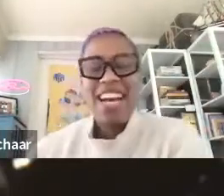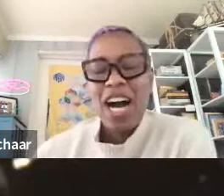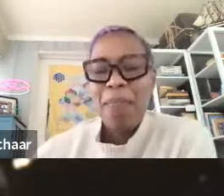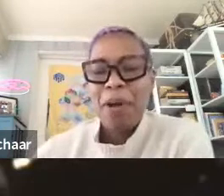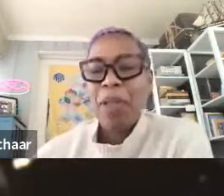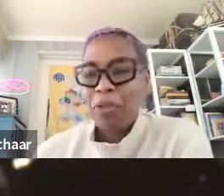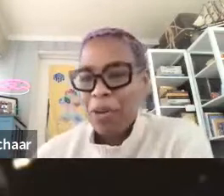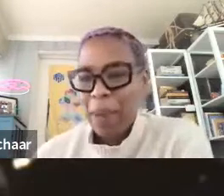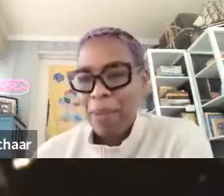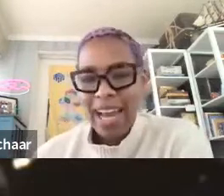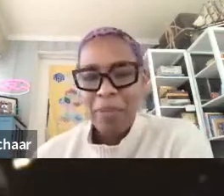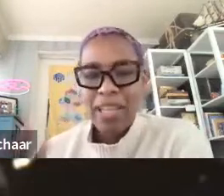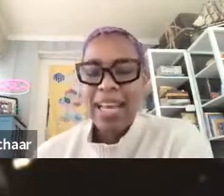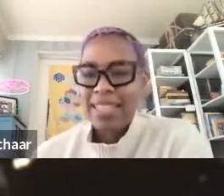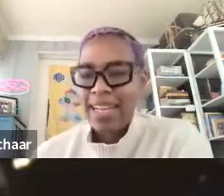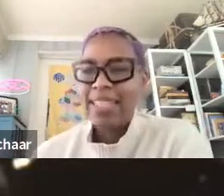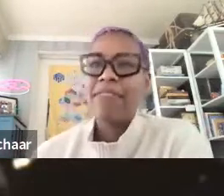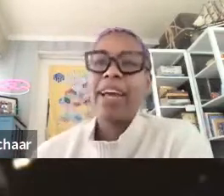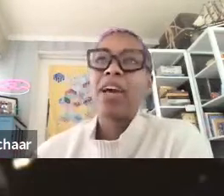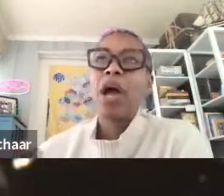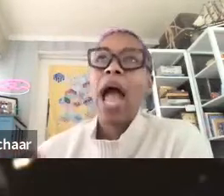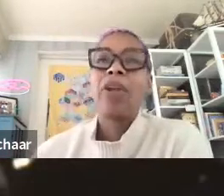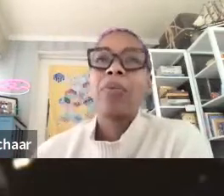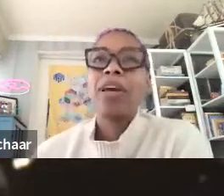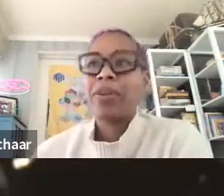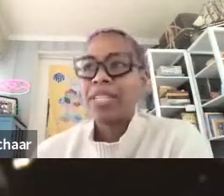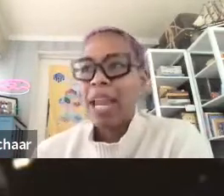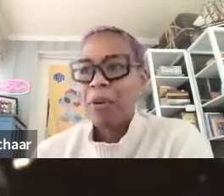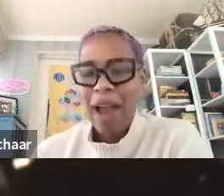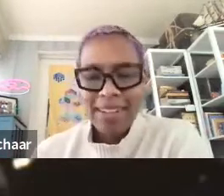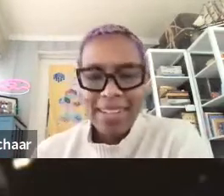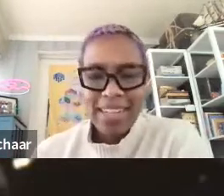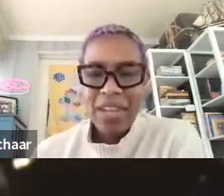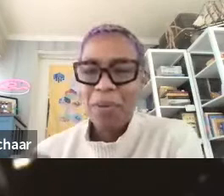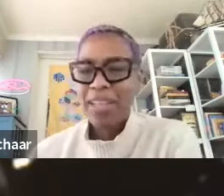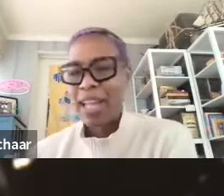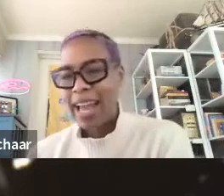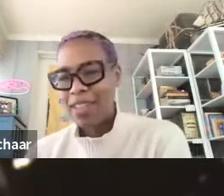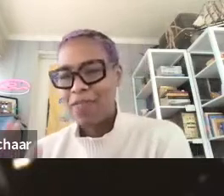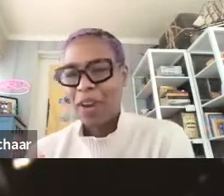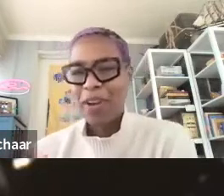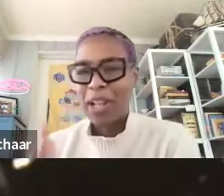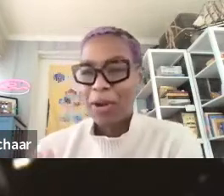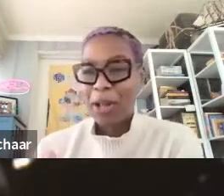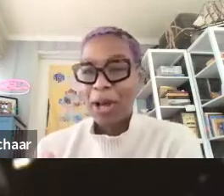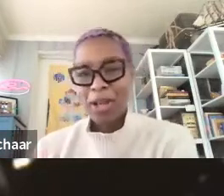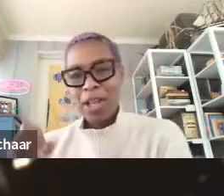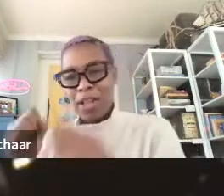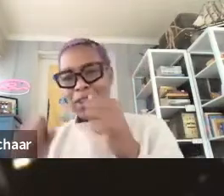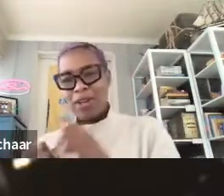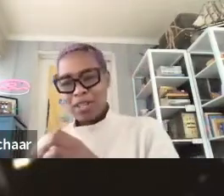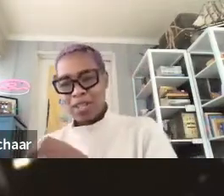movies. But like growing up, my dad really liked this idea of like, how do we understand morality? And he really liked this very clear